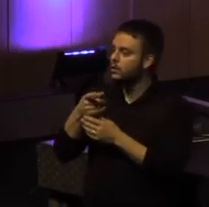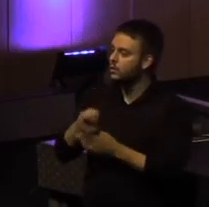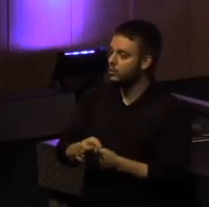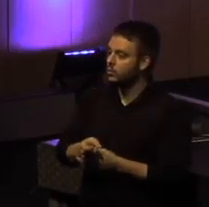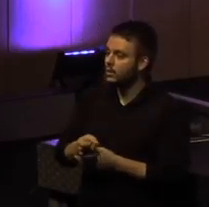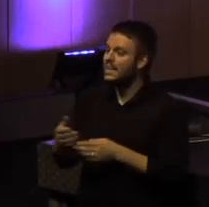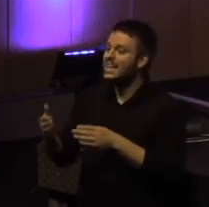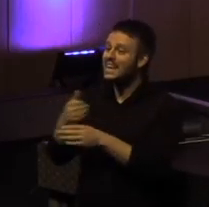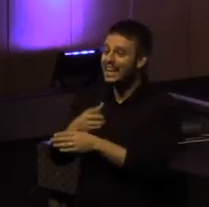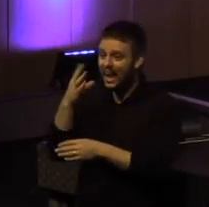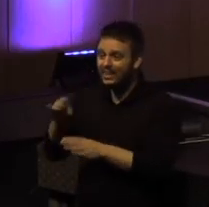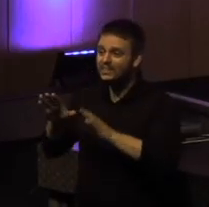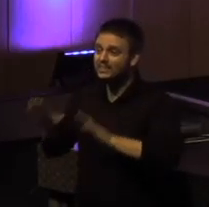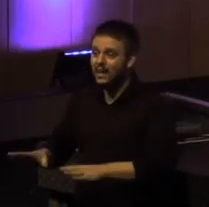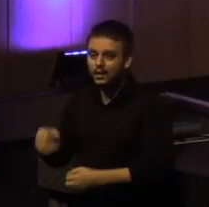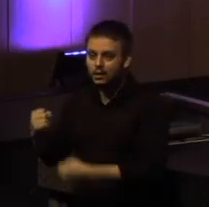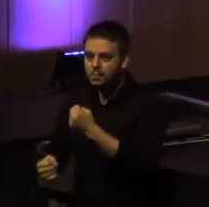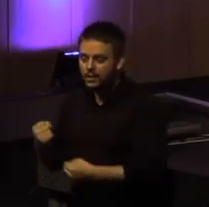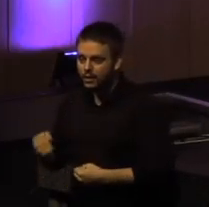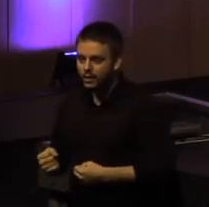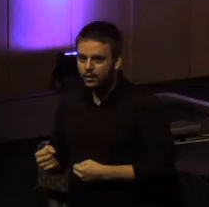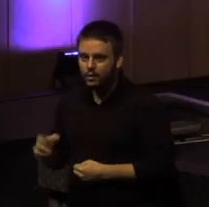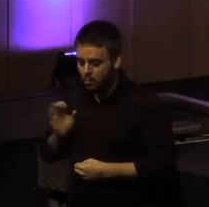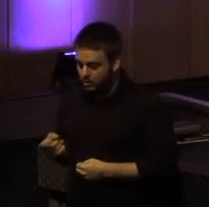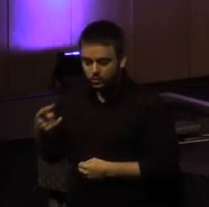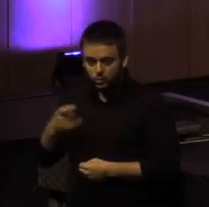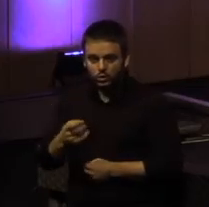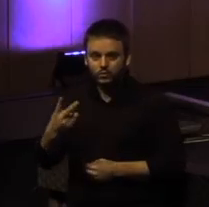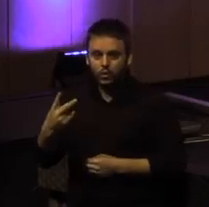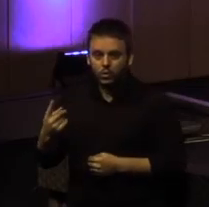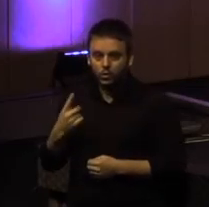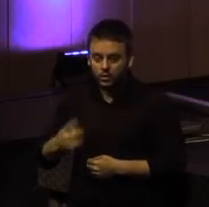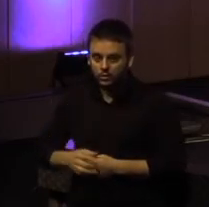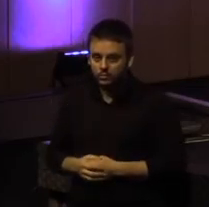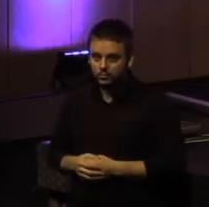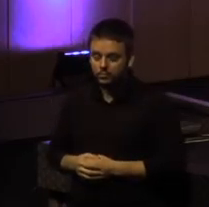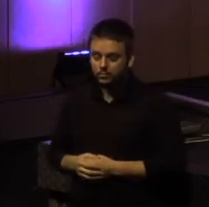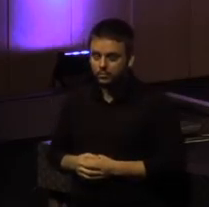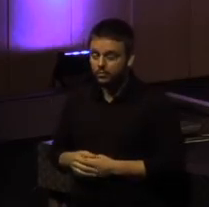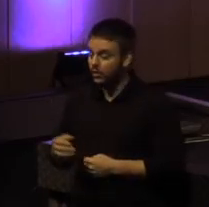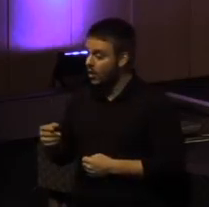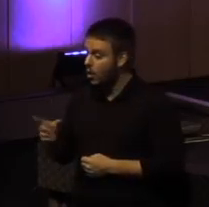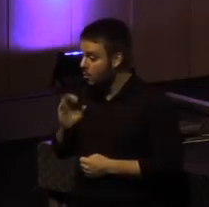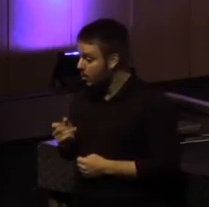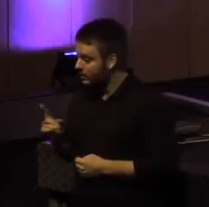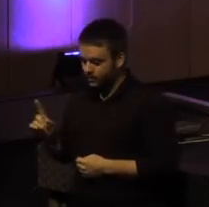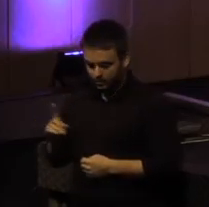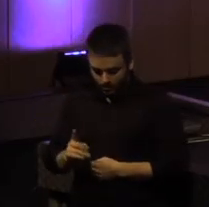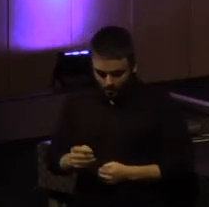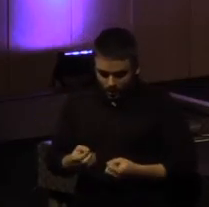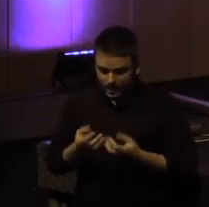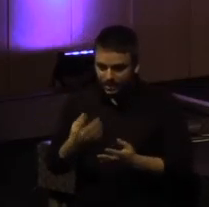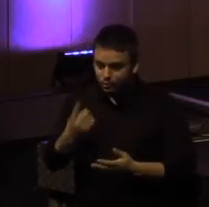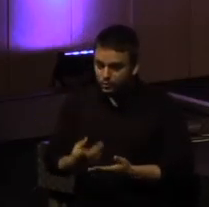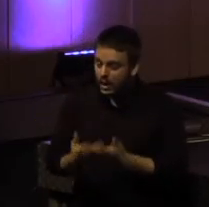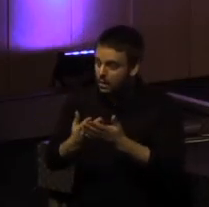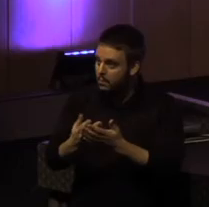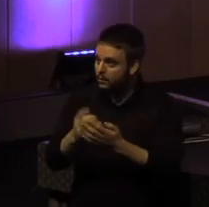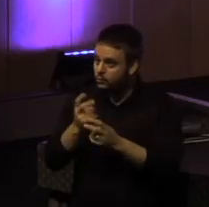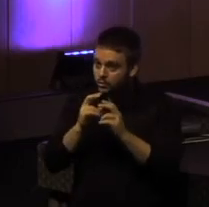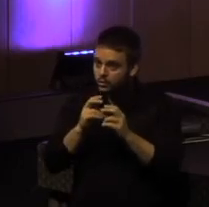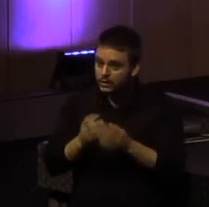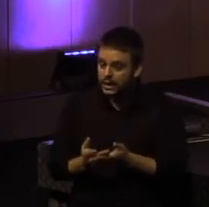Mike's parents were not allowed to approach his body. There was a nurse on the scene that was not allowed to approach him to administer